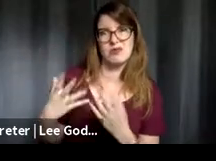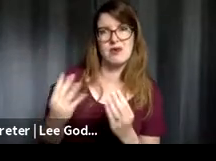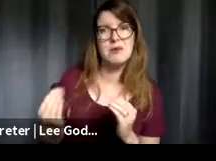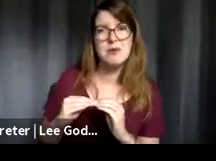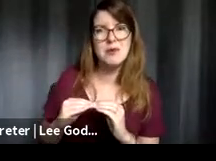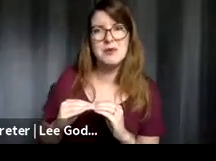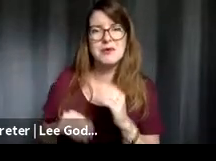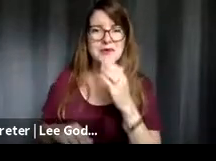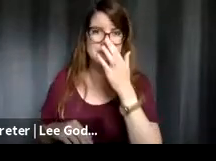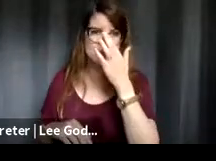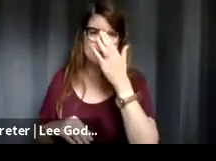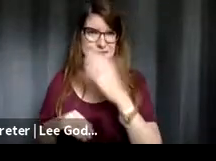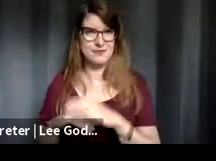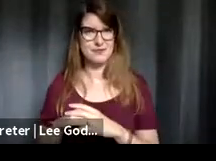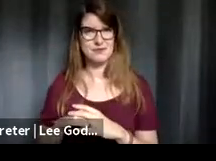more.